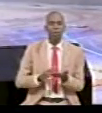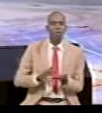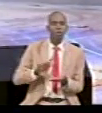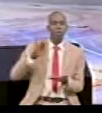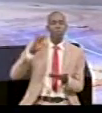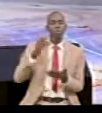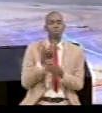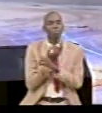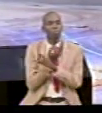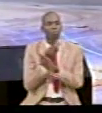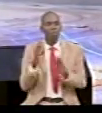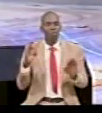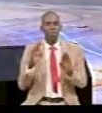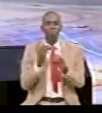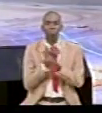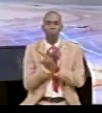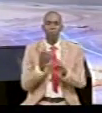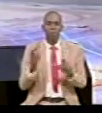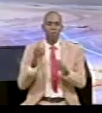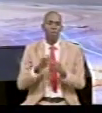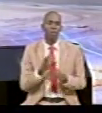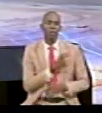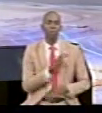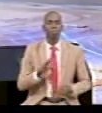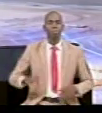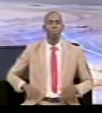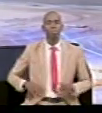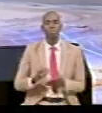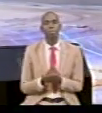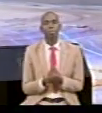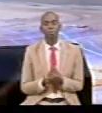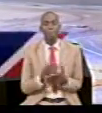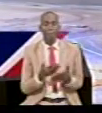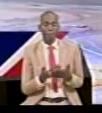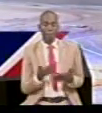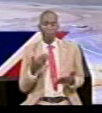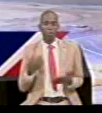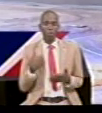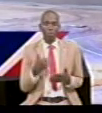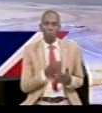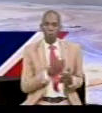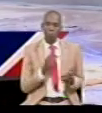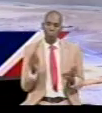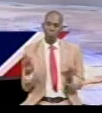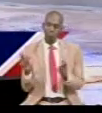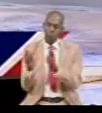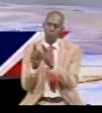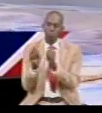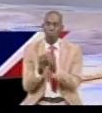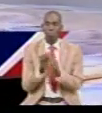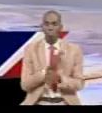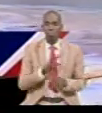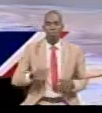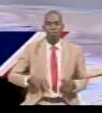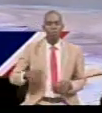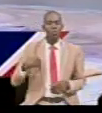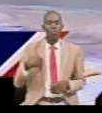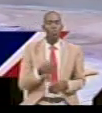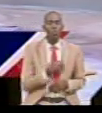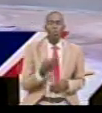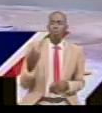and freedom in Christ. Before we came to Christ, we were in